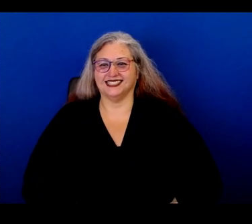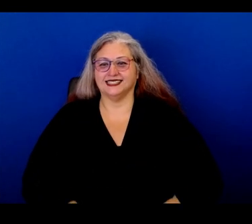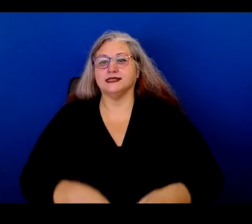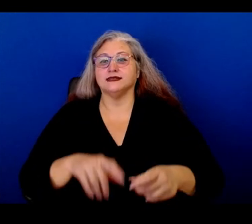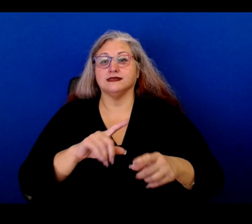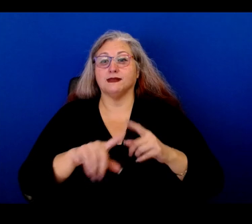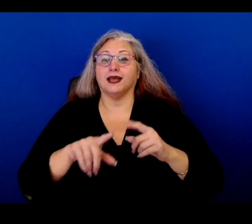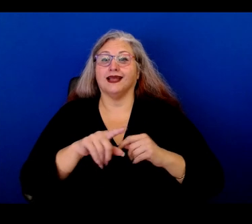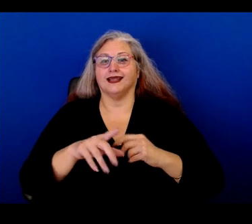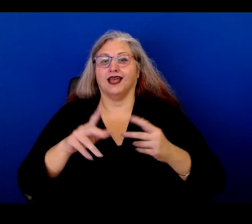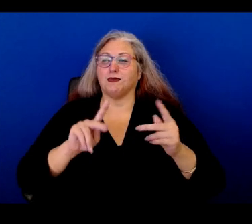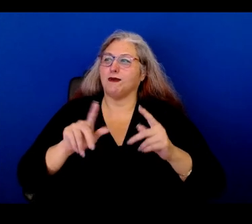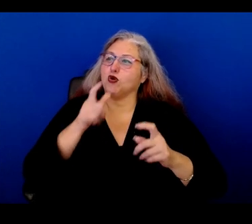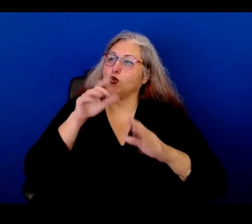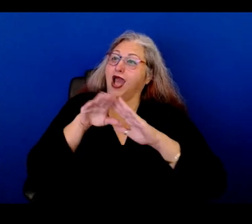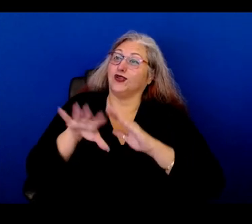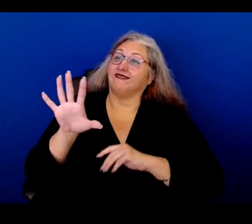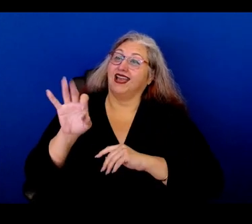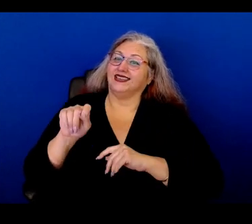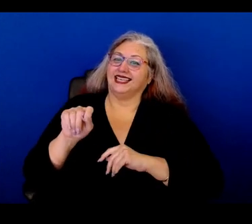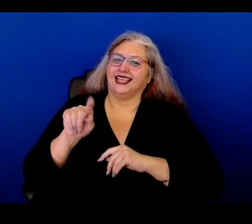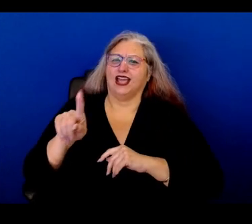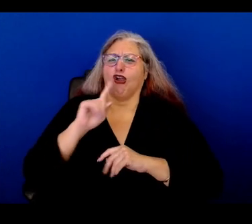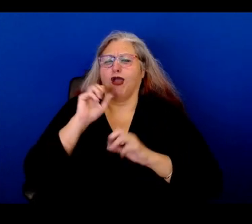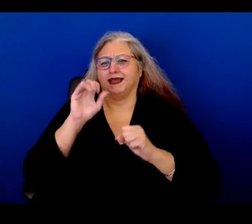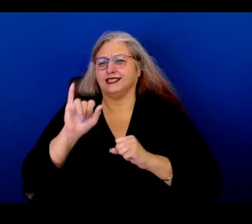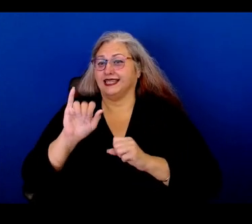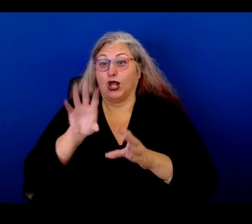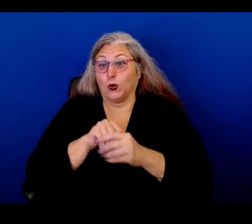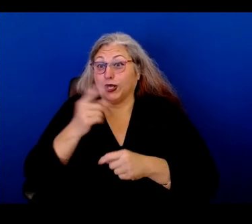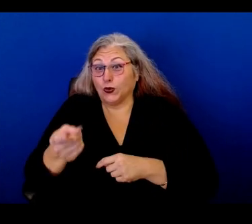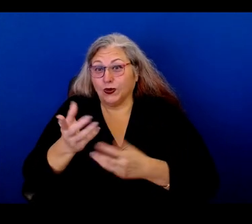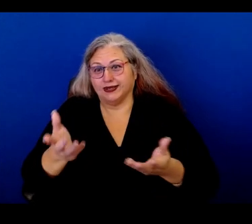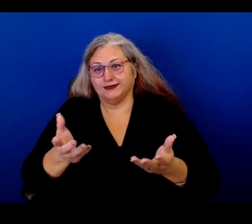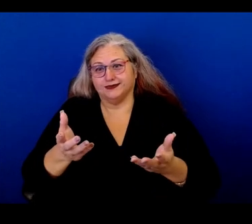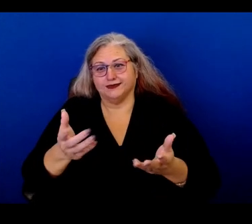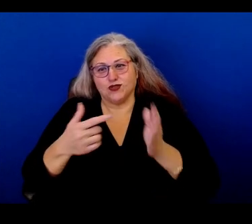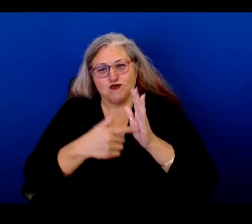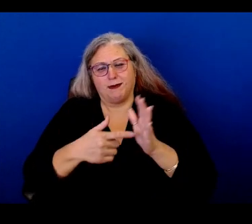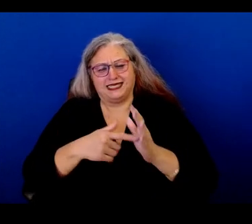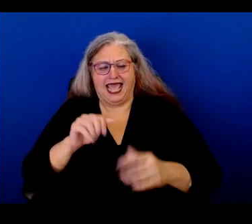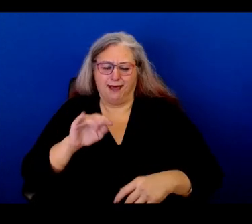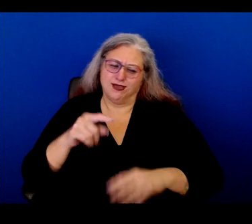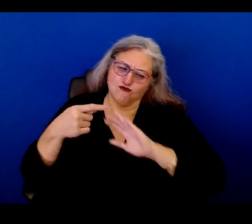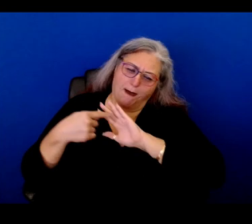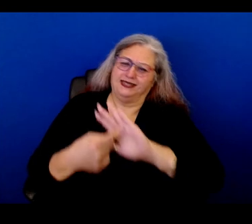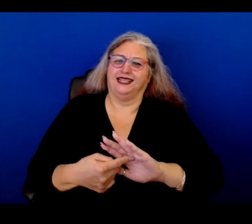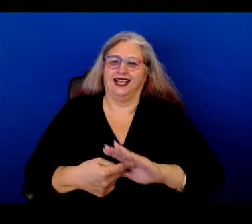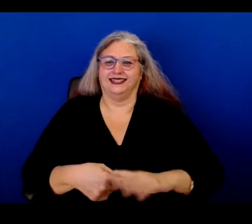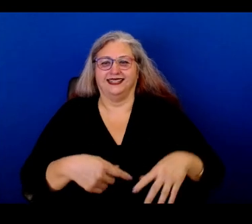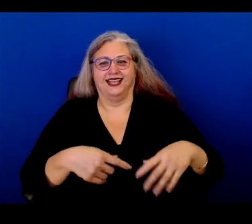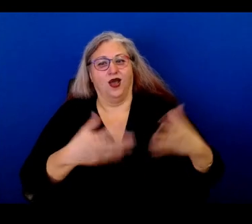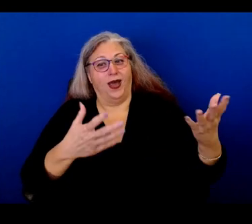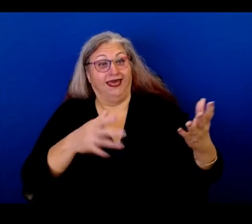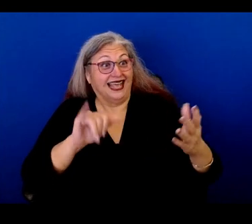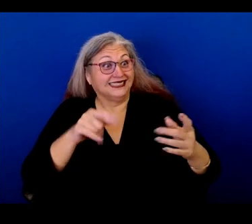but come on, people under 5 feet are amazing. You're one of them. Let's represent, Aimee, represent. Well, that's